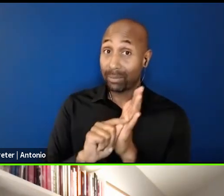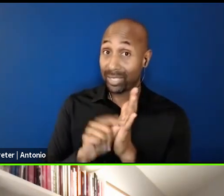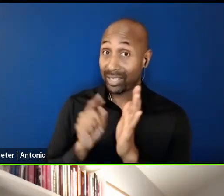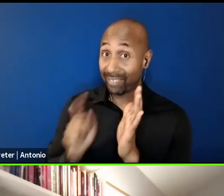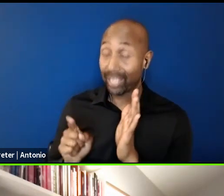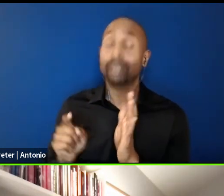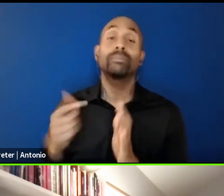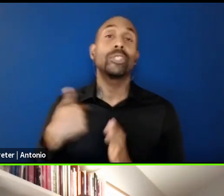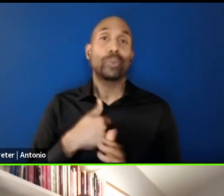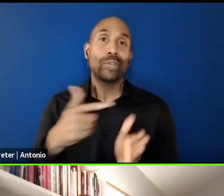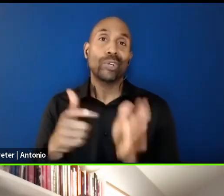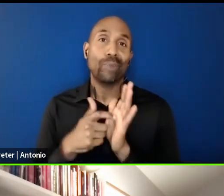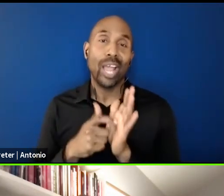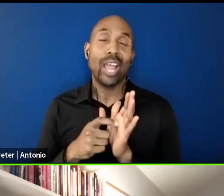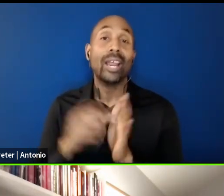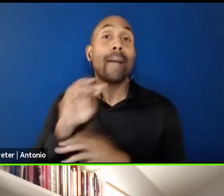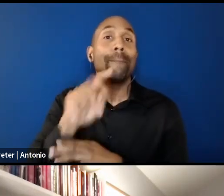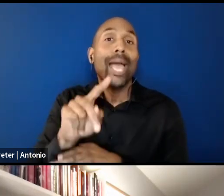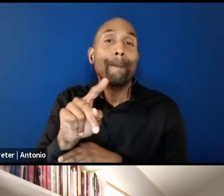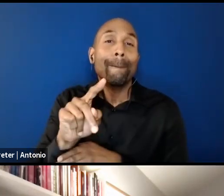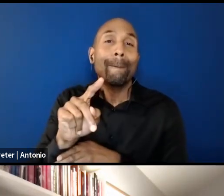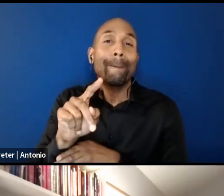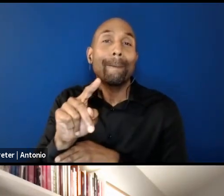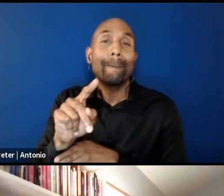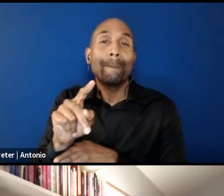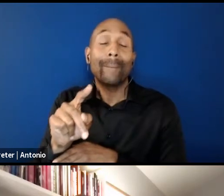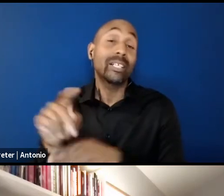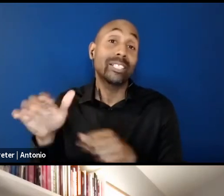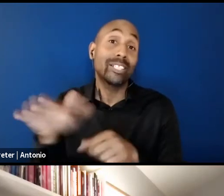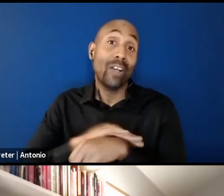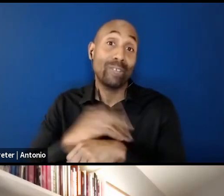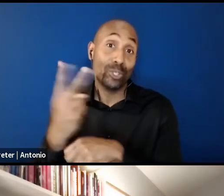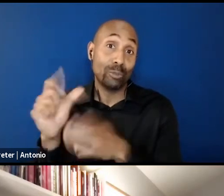that you were willing to do that, and I was very pleased